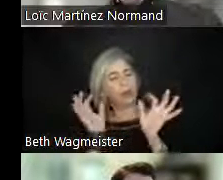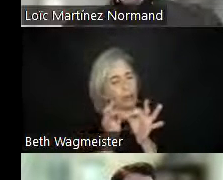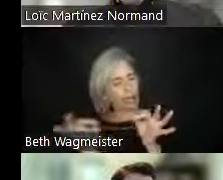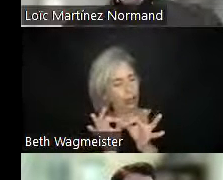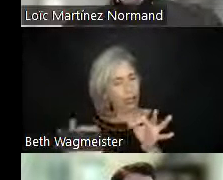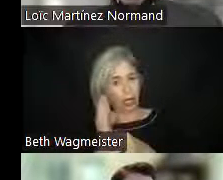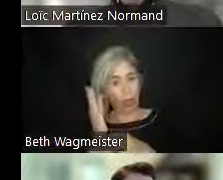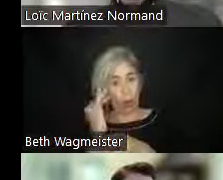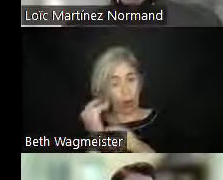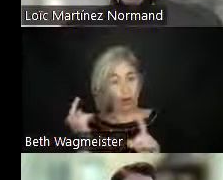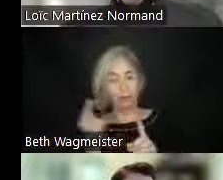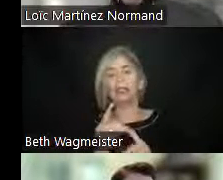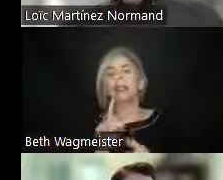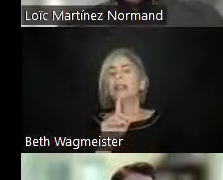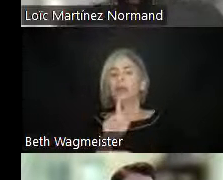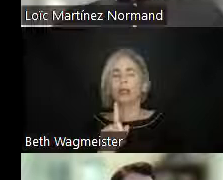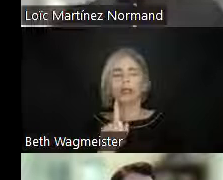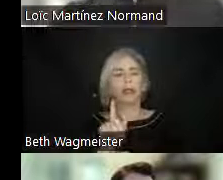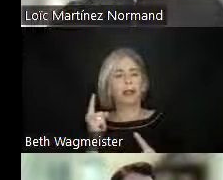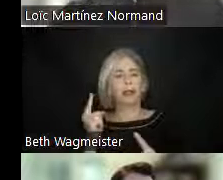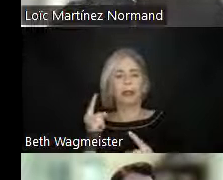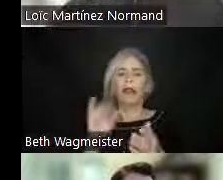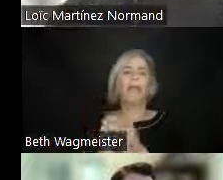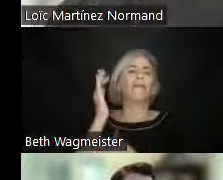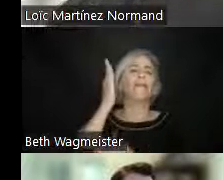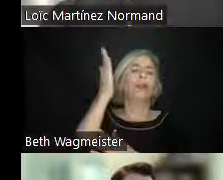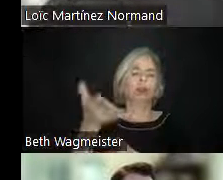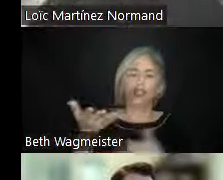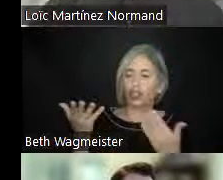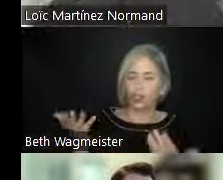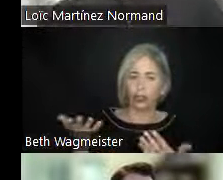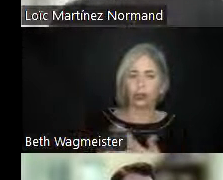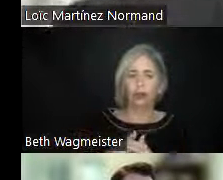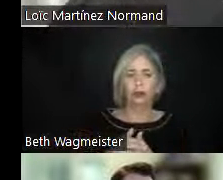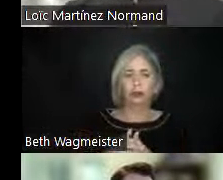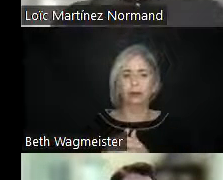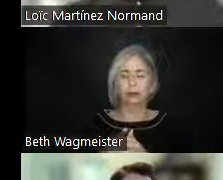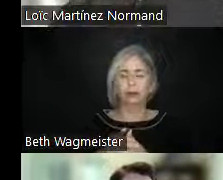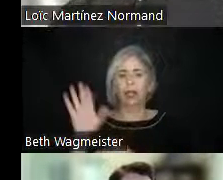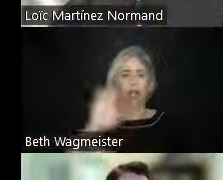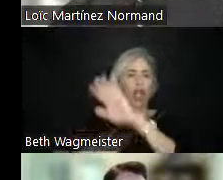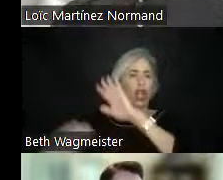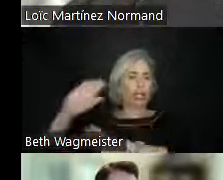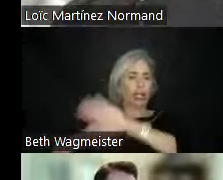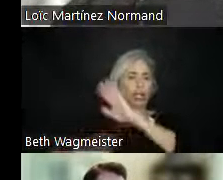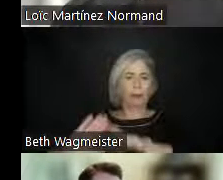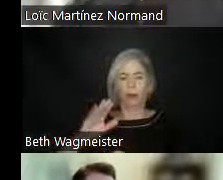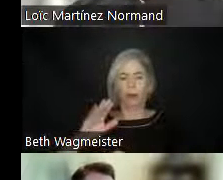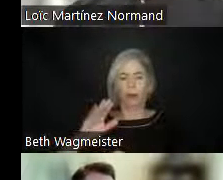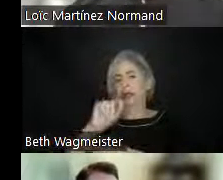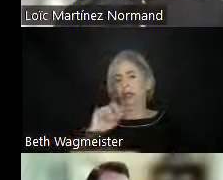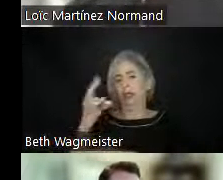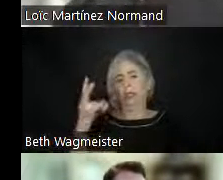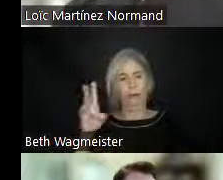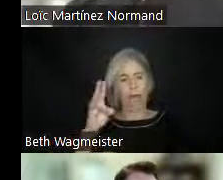because this is something that is pointing to the future. So in the old days, before 2017,